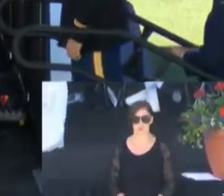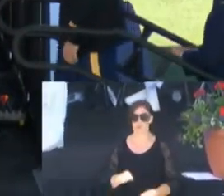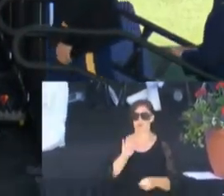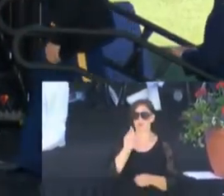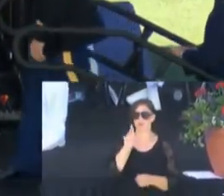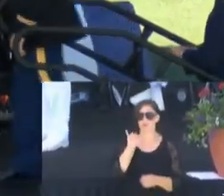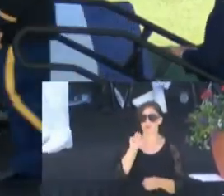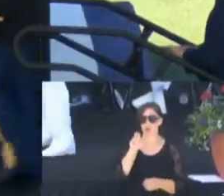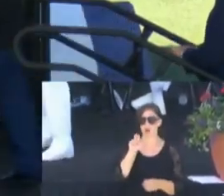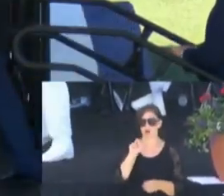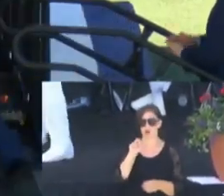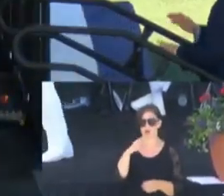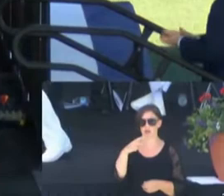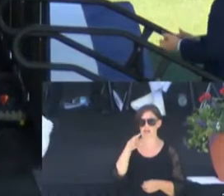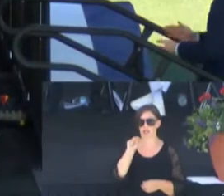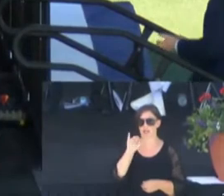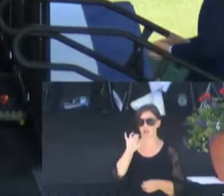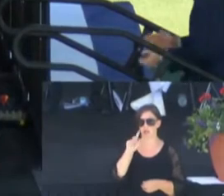Brian Patrick Nickel.